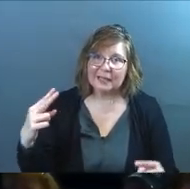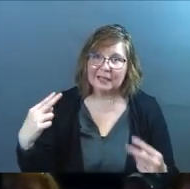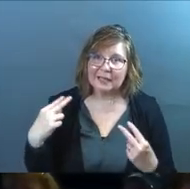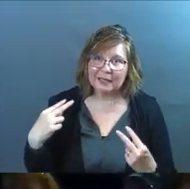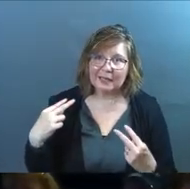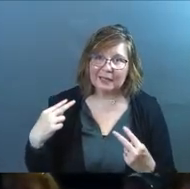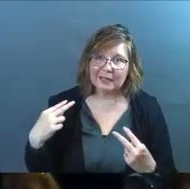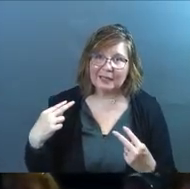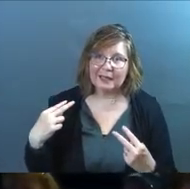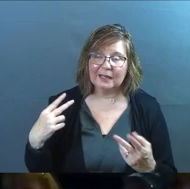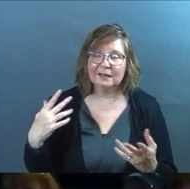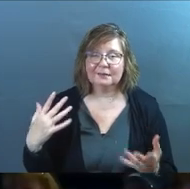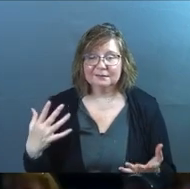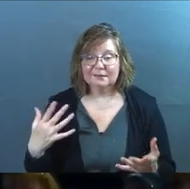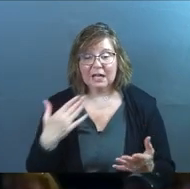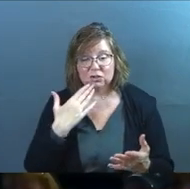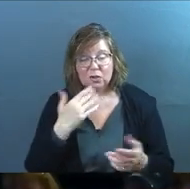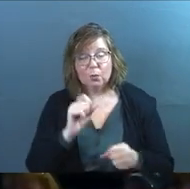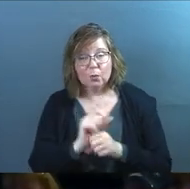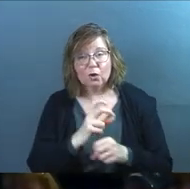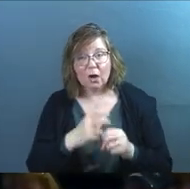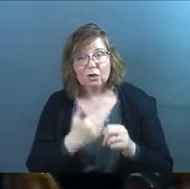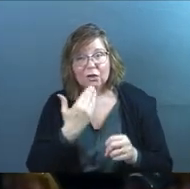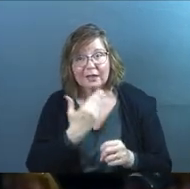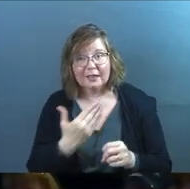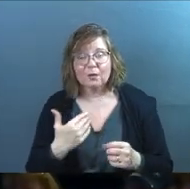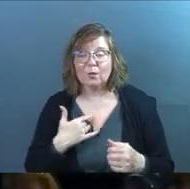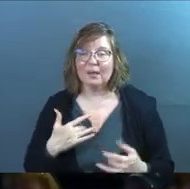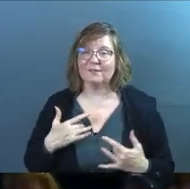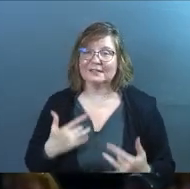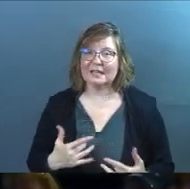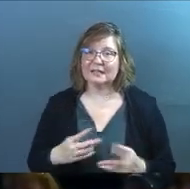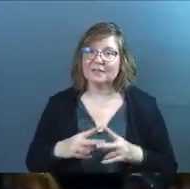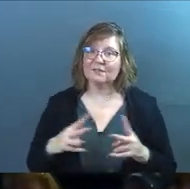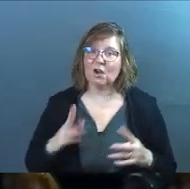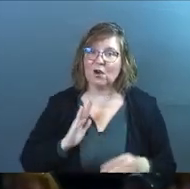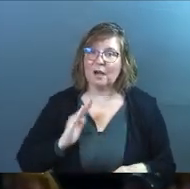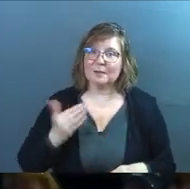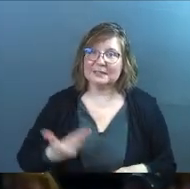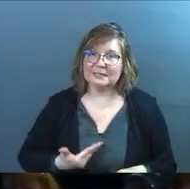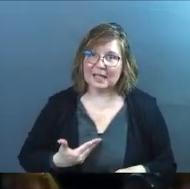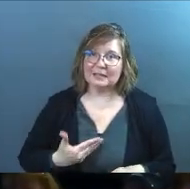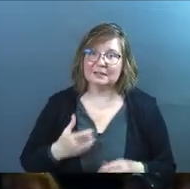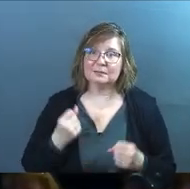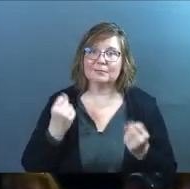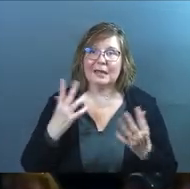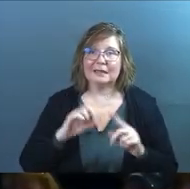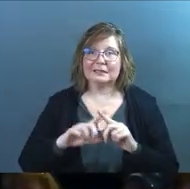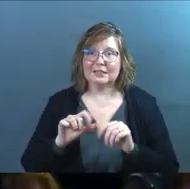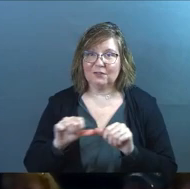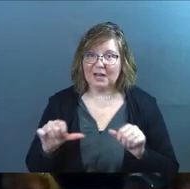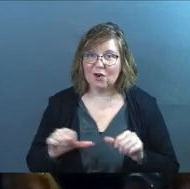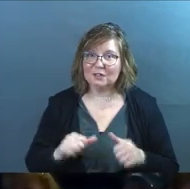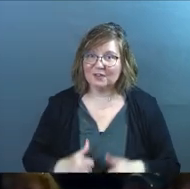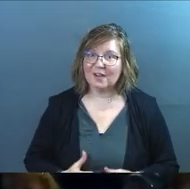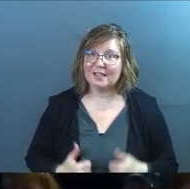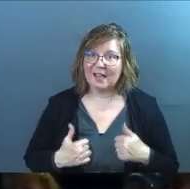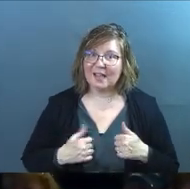And it's good. You've worked hard. Working hard's a good thing. We have a tendency to get very upset in so many areas of our